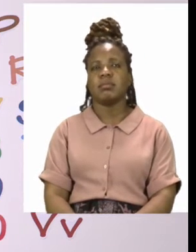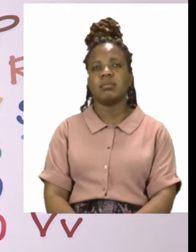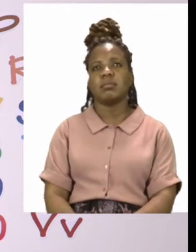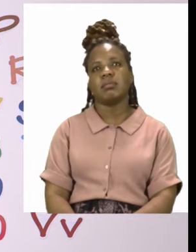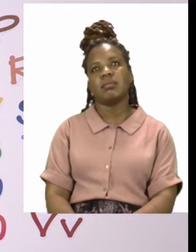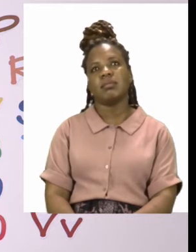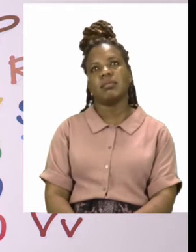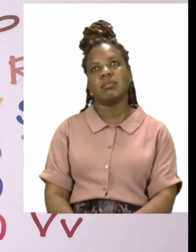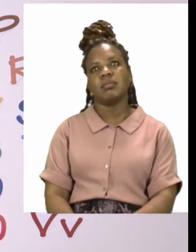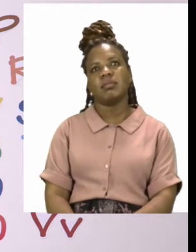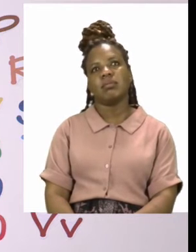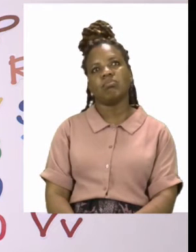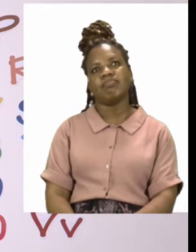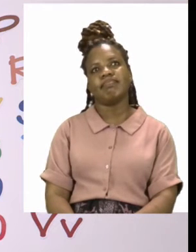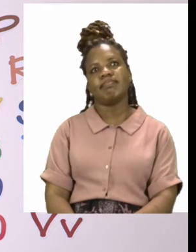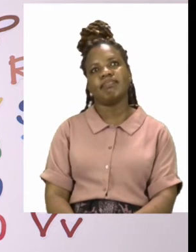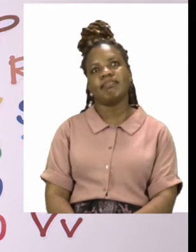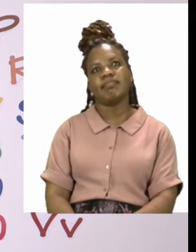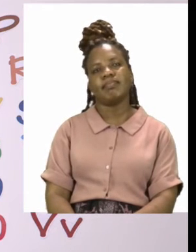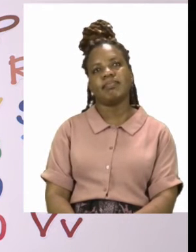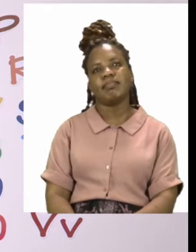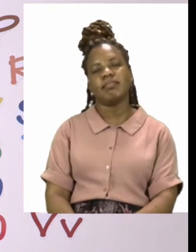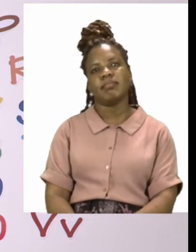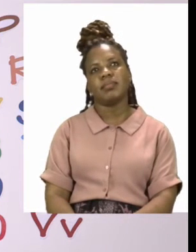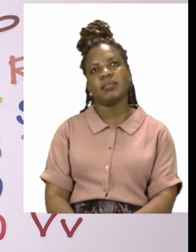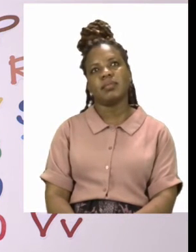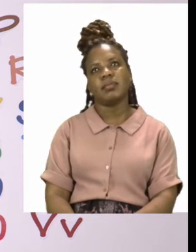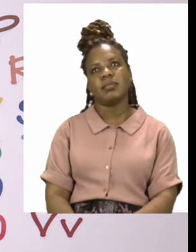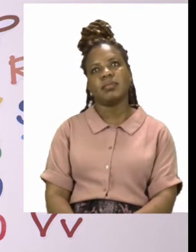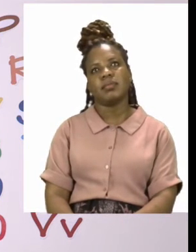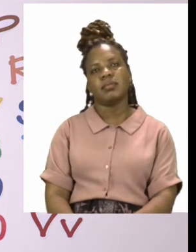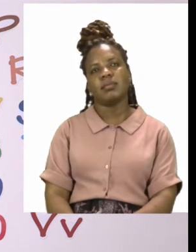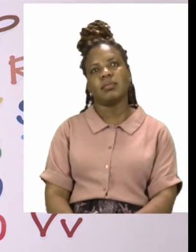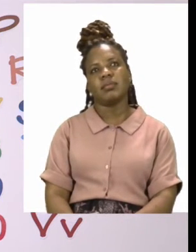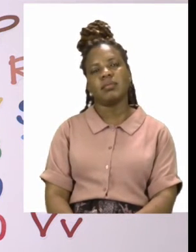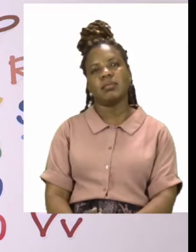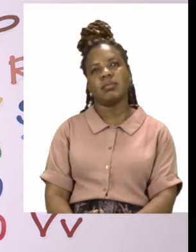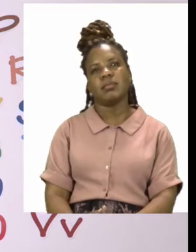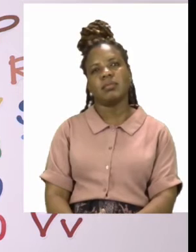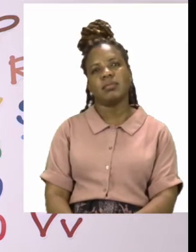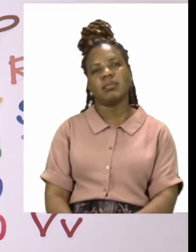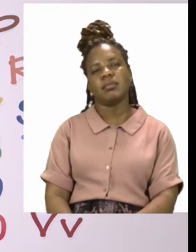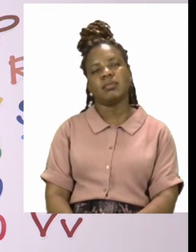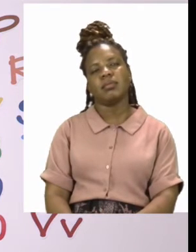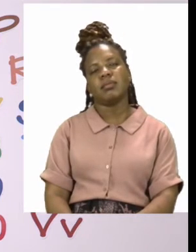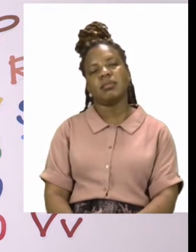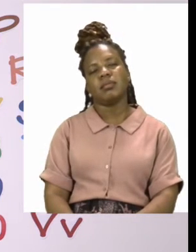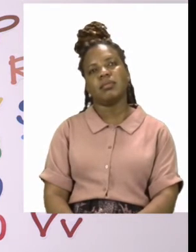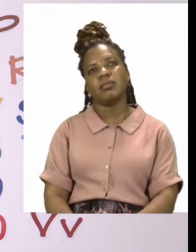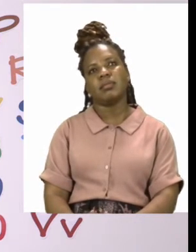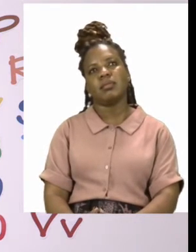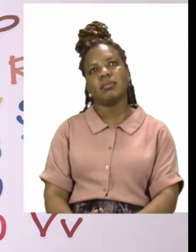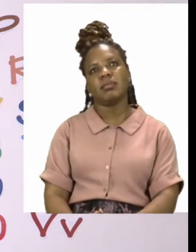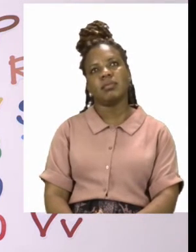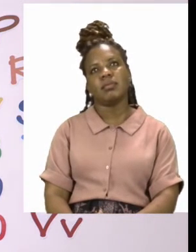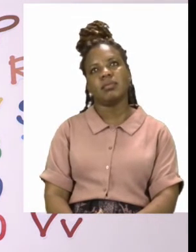Toothpaste. Very good. Now, I'm going to help you with some of the words as well. So, we have the